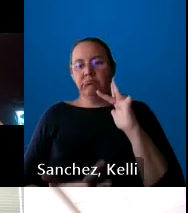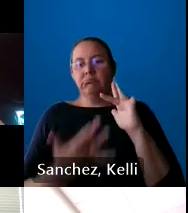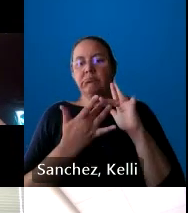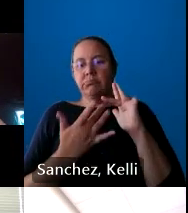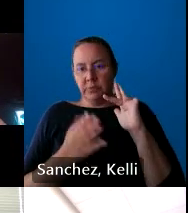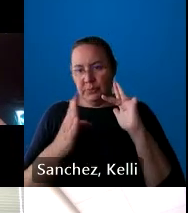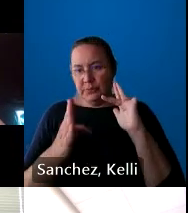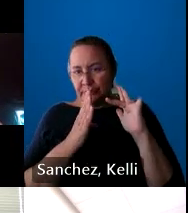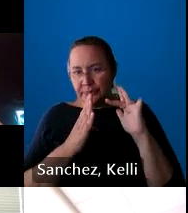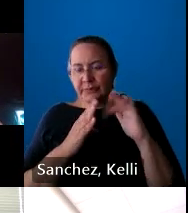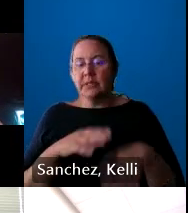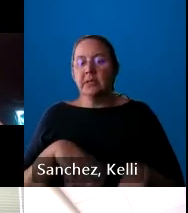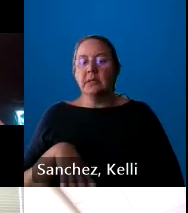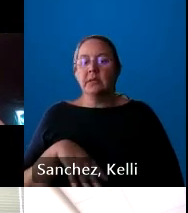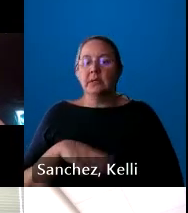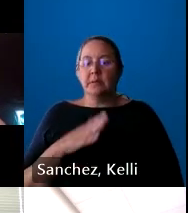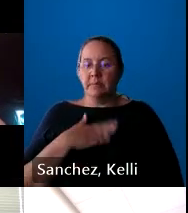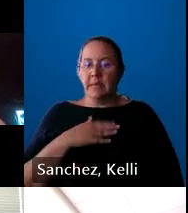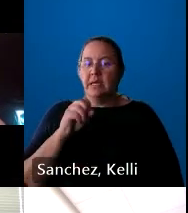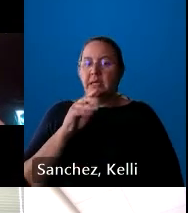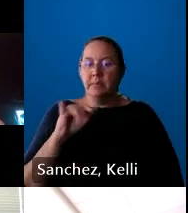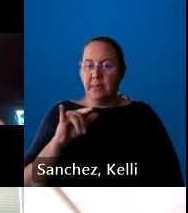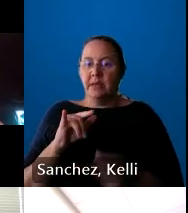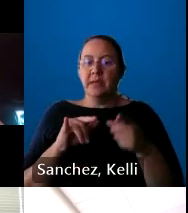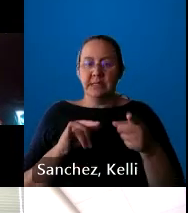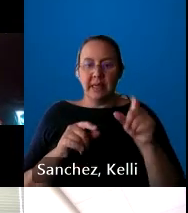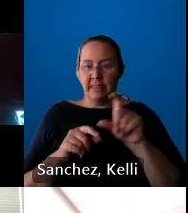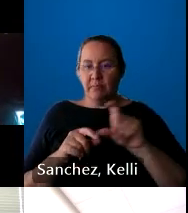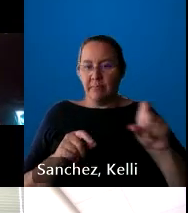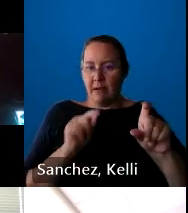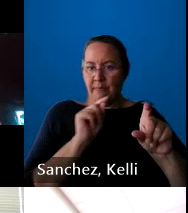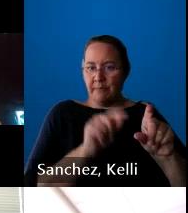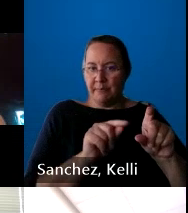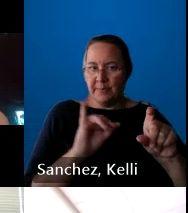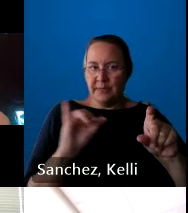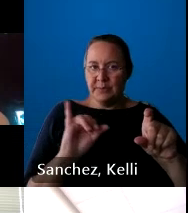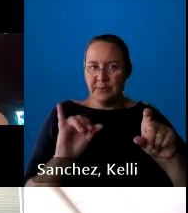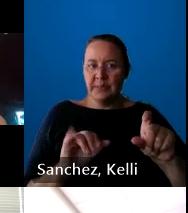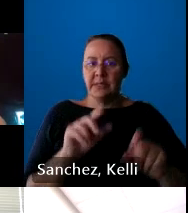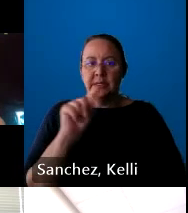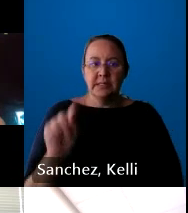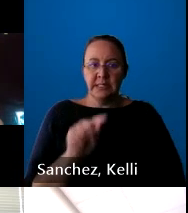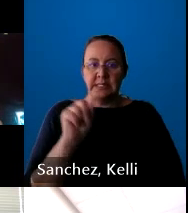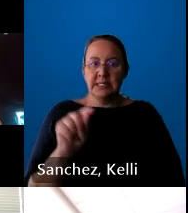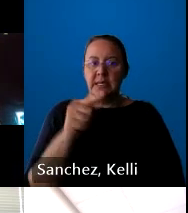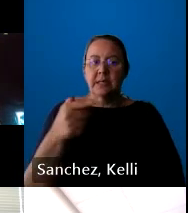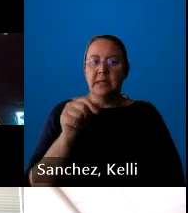me. My email is at the bottom of the screen here. It is